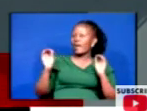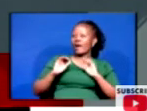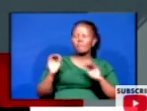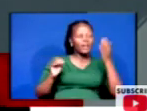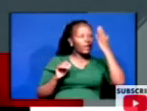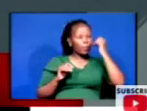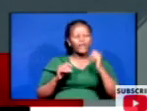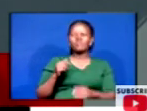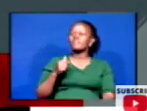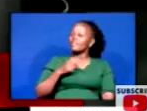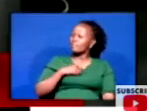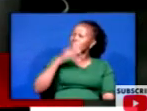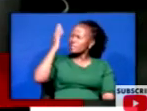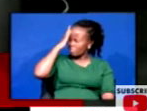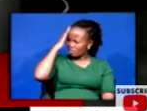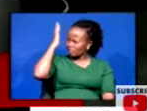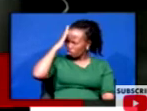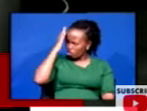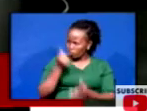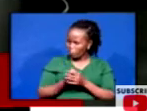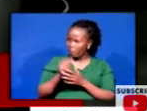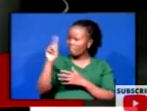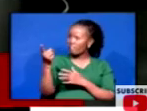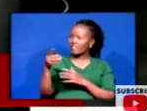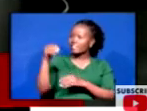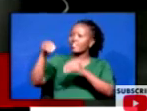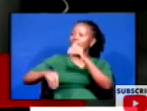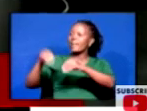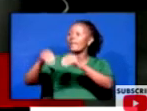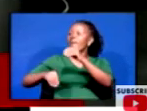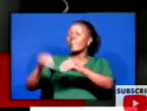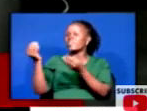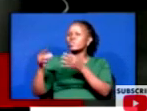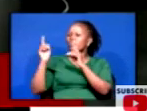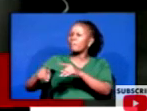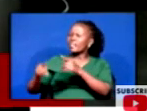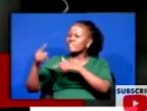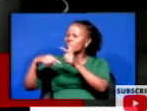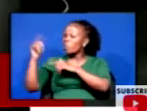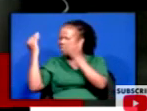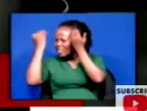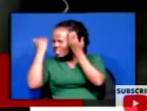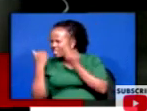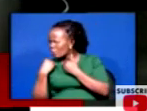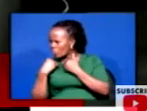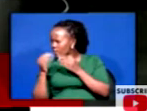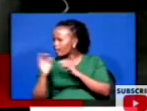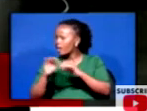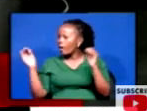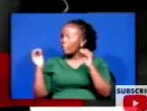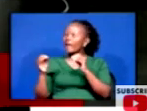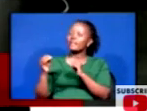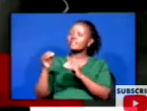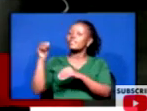coming. Yeah. First, elections should not be won in the corridors of justice, in my view. Elections should be won